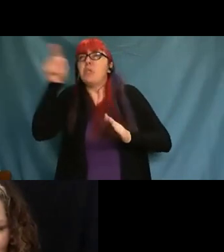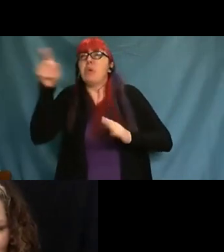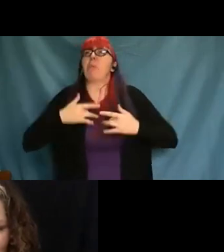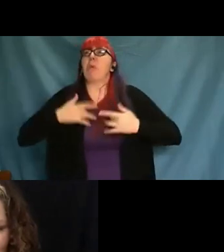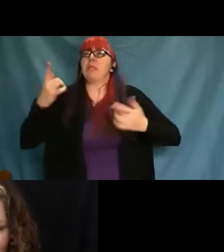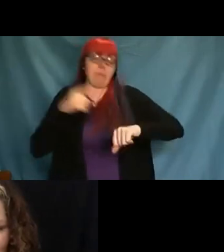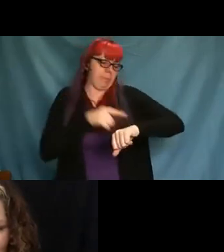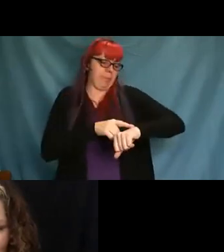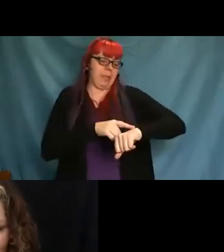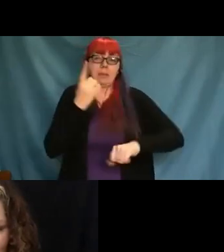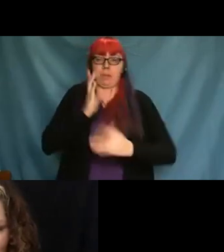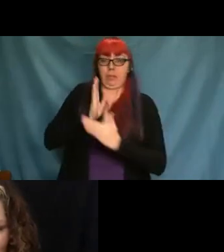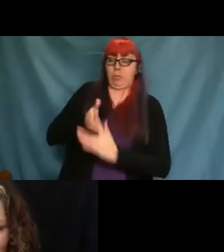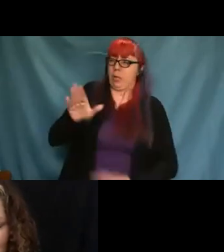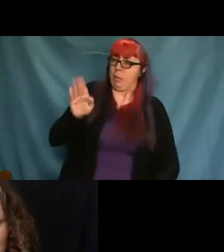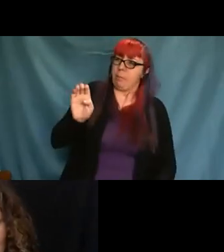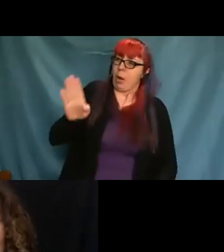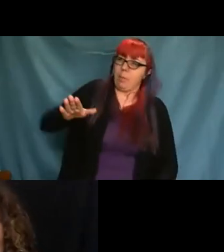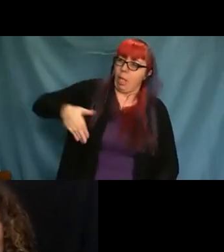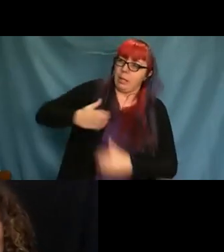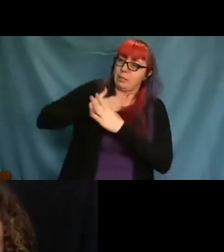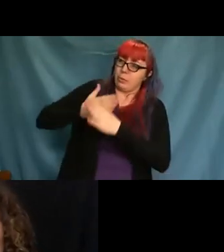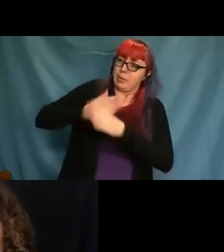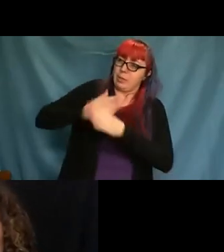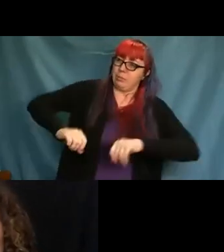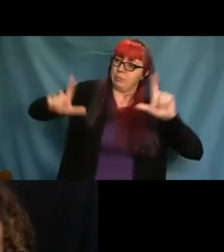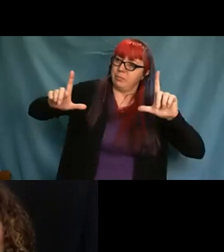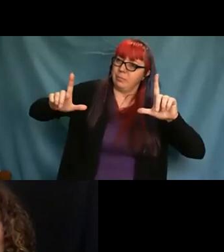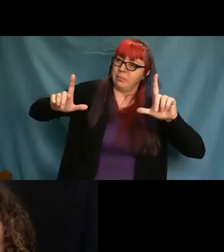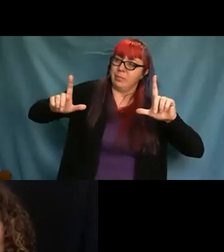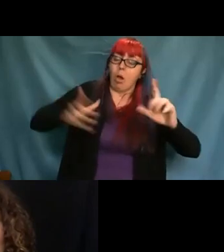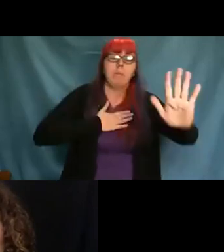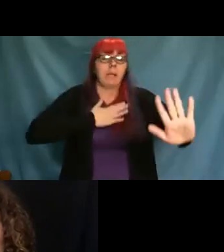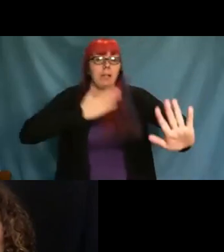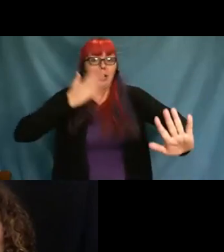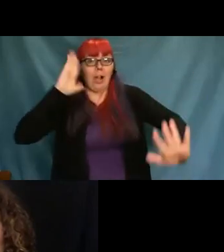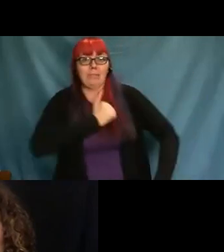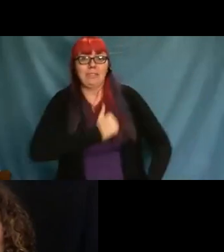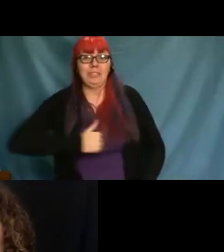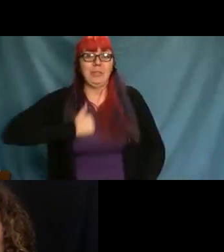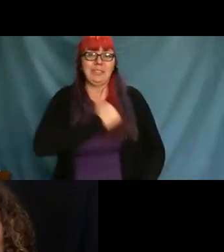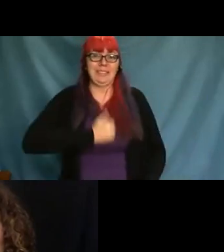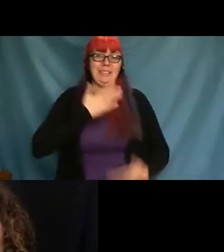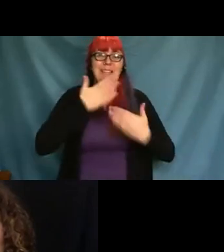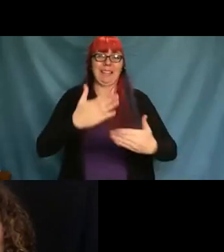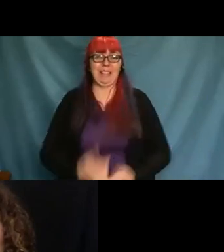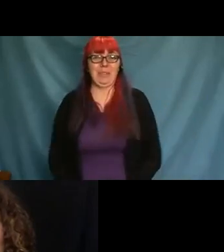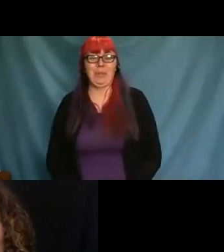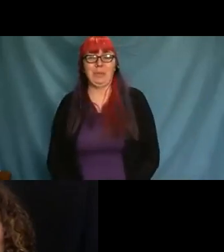have you started sharing your screen? Oh my God, really? Oh. Thank you.